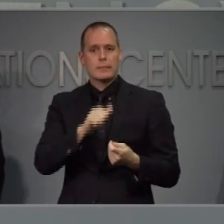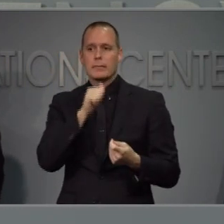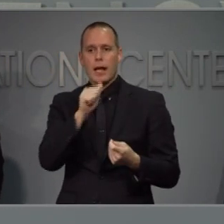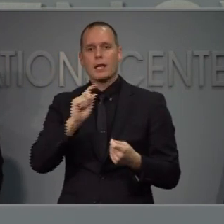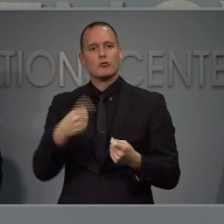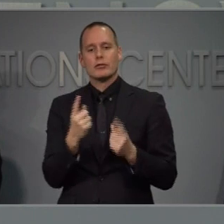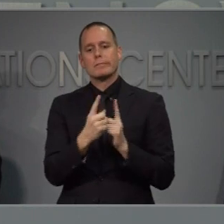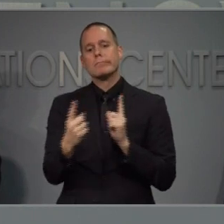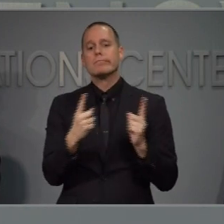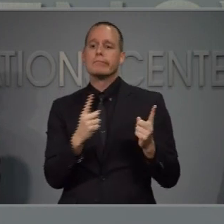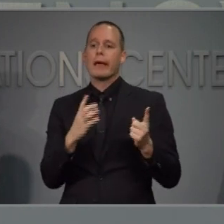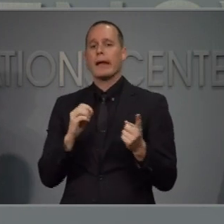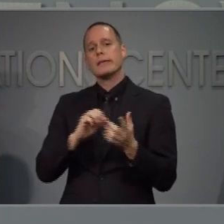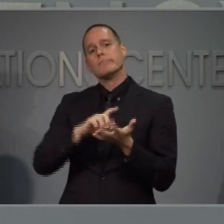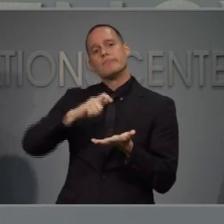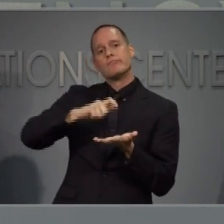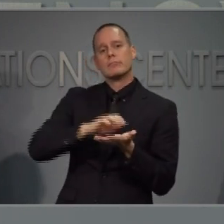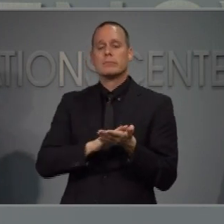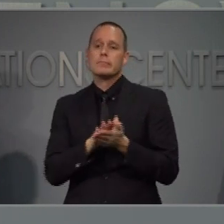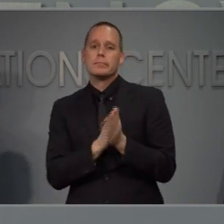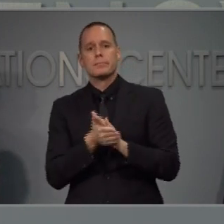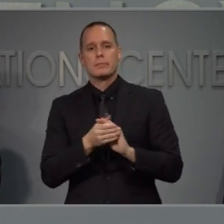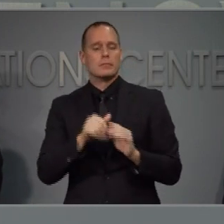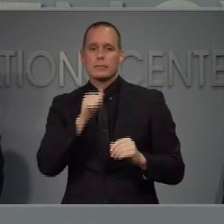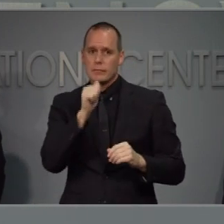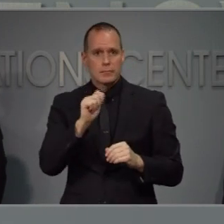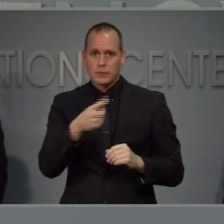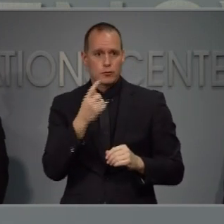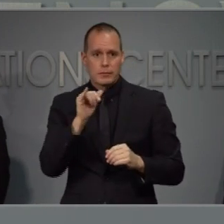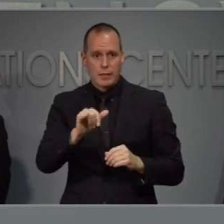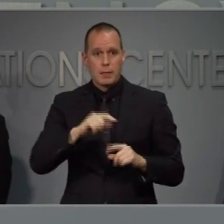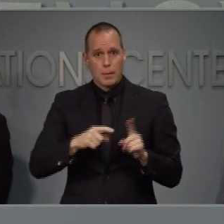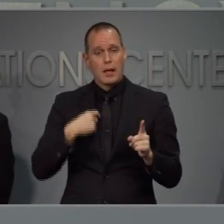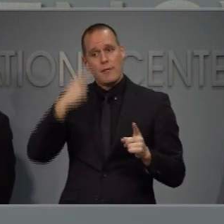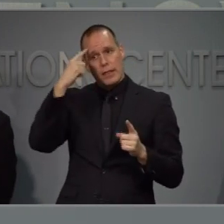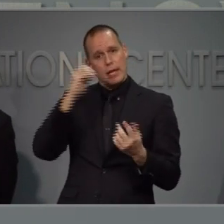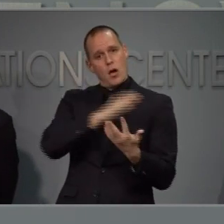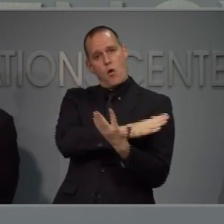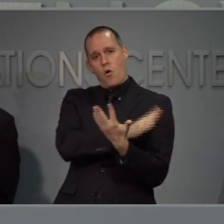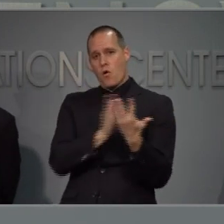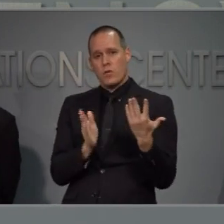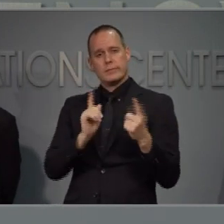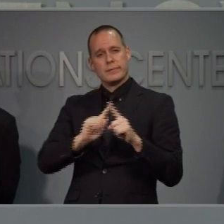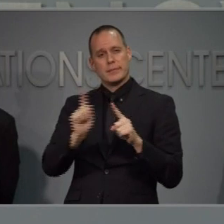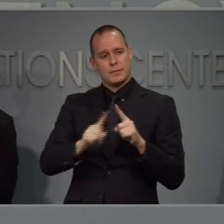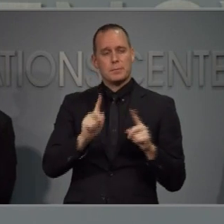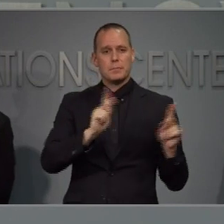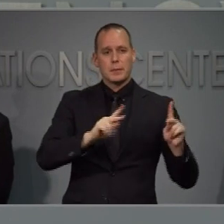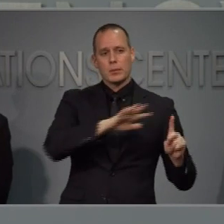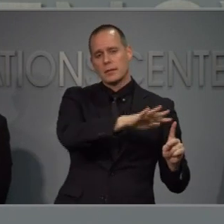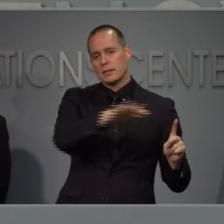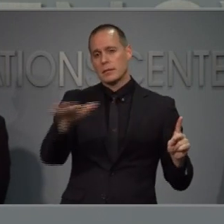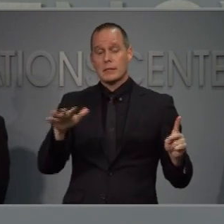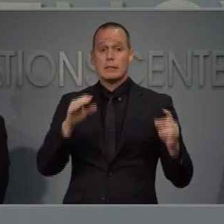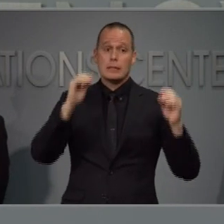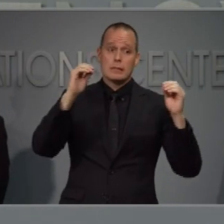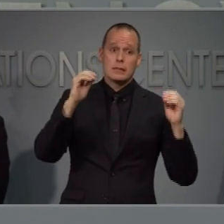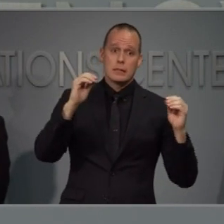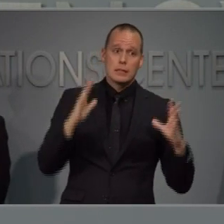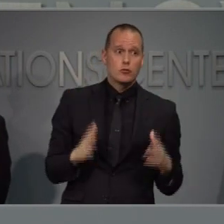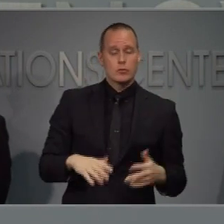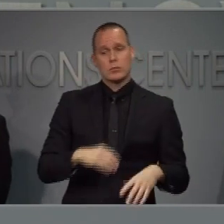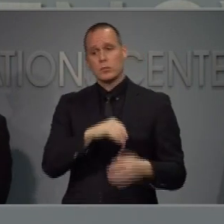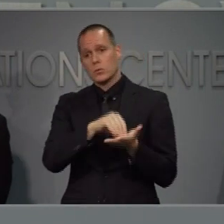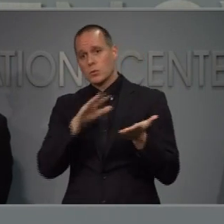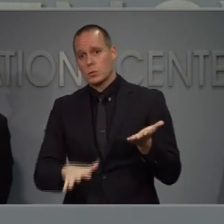hand hygiene, but we have to think about the range of student body as well as our teachers and other staff that we'll need to protect as